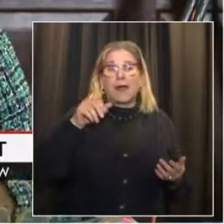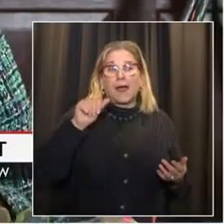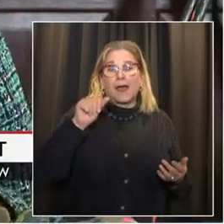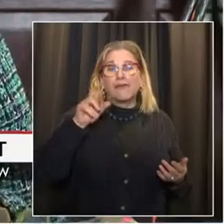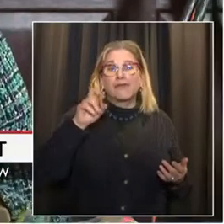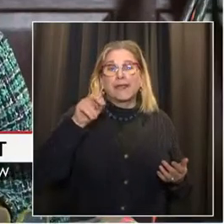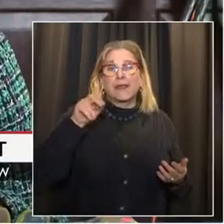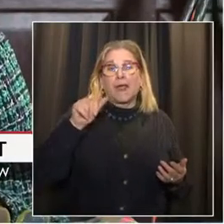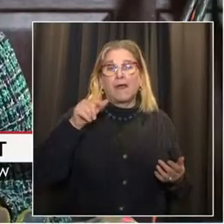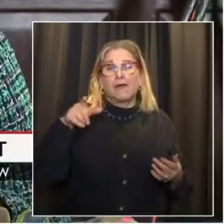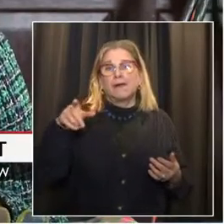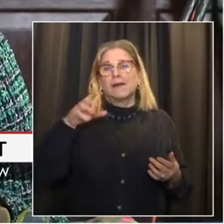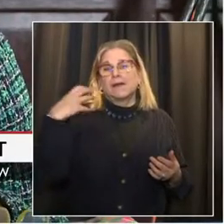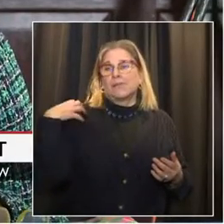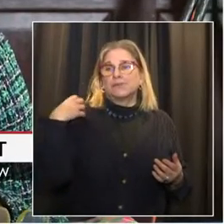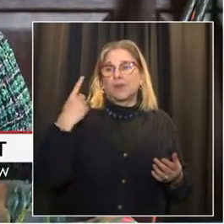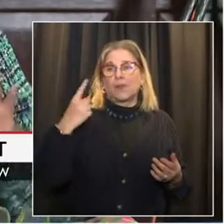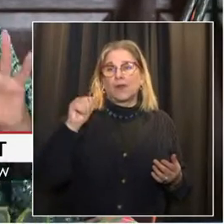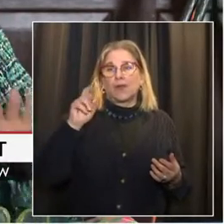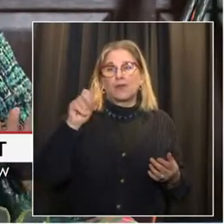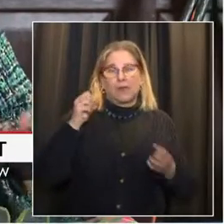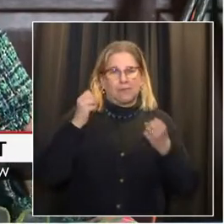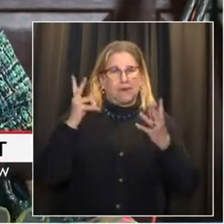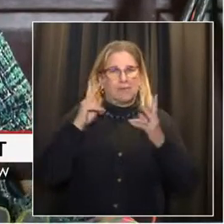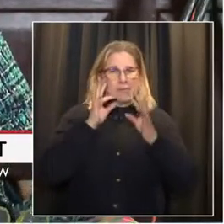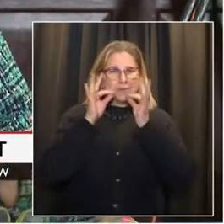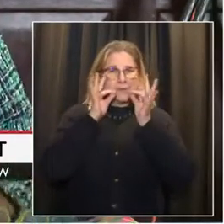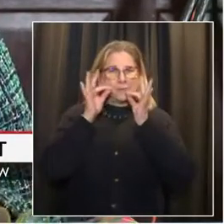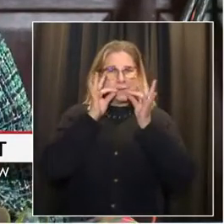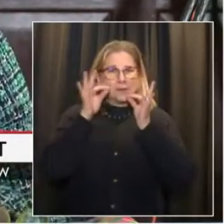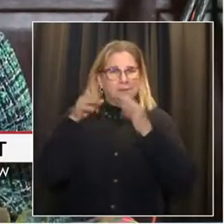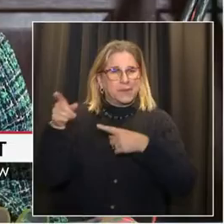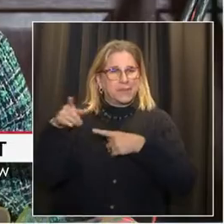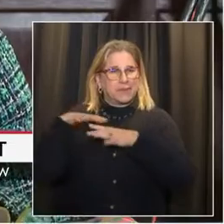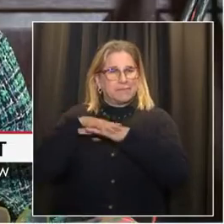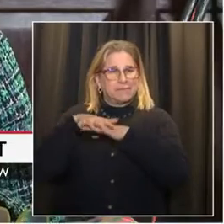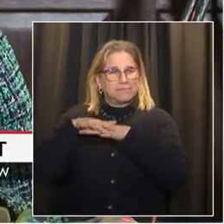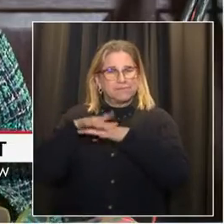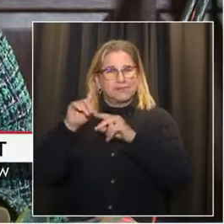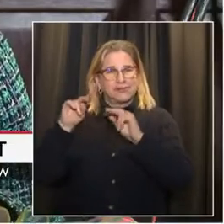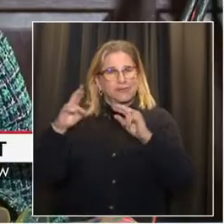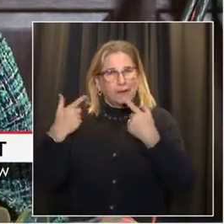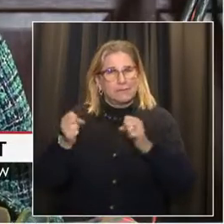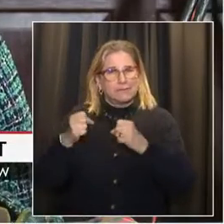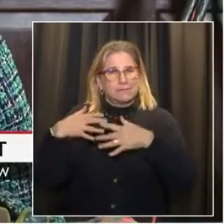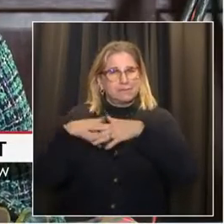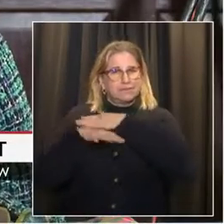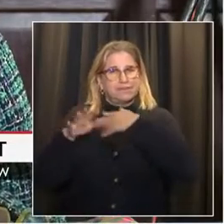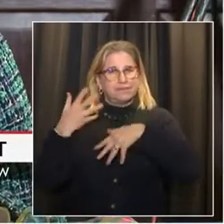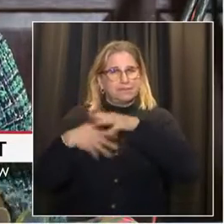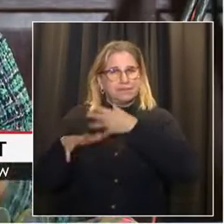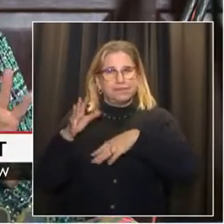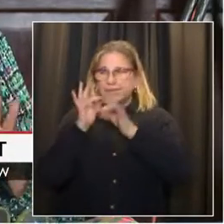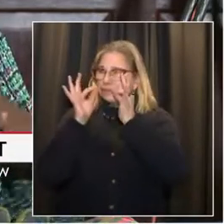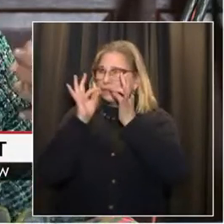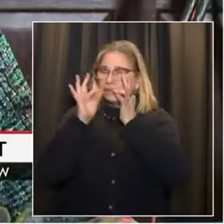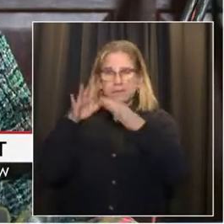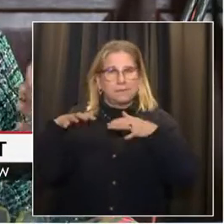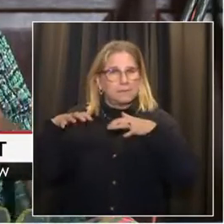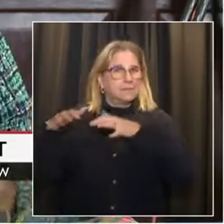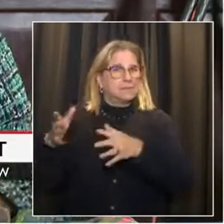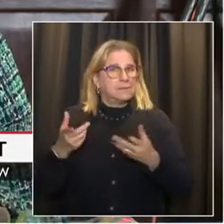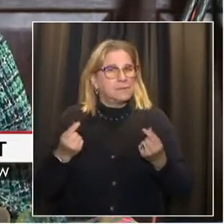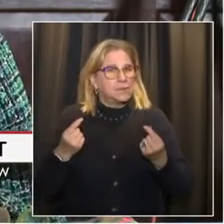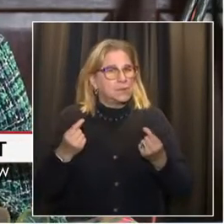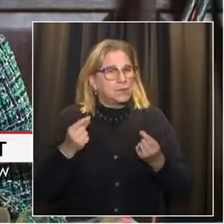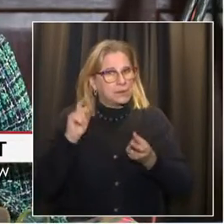make sure that we have some sense of what happens. So if that's what we're talking about, which I think it is largely, then we